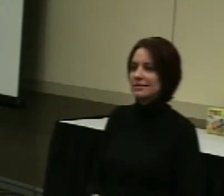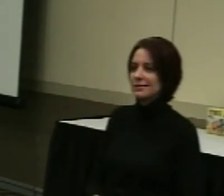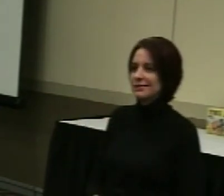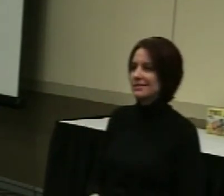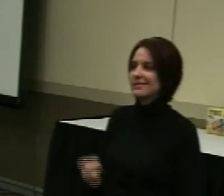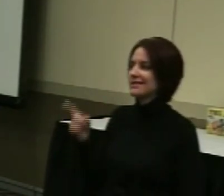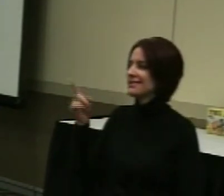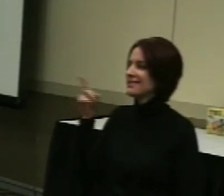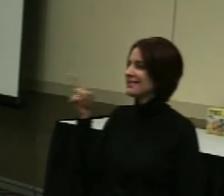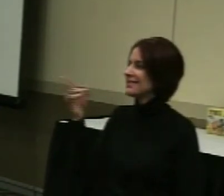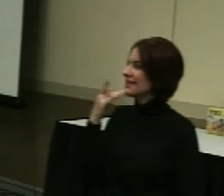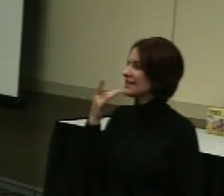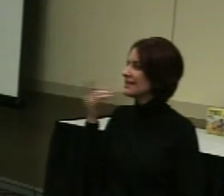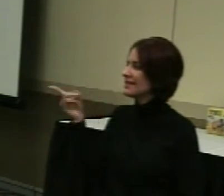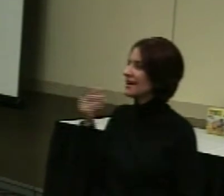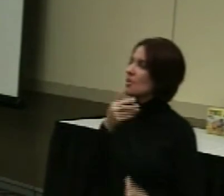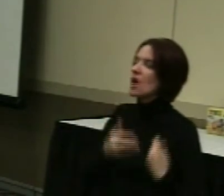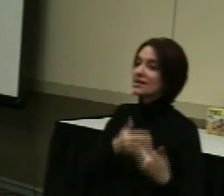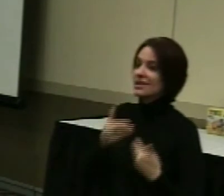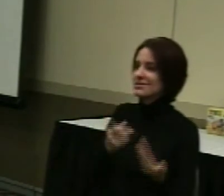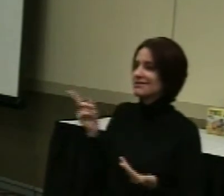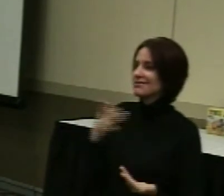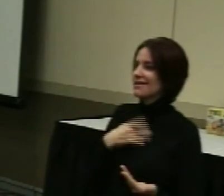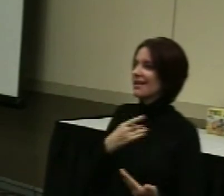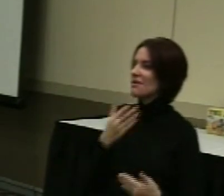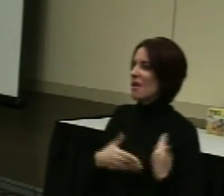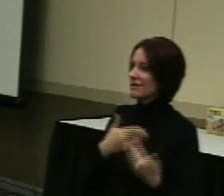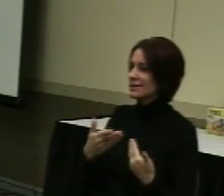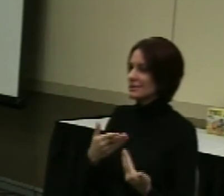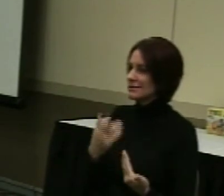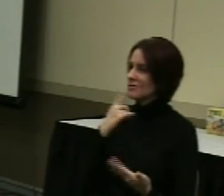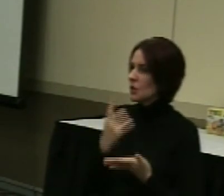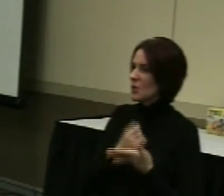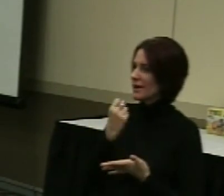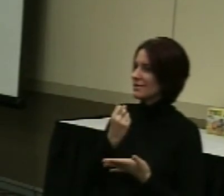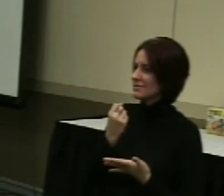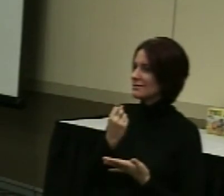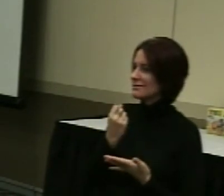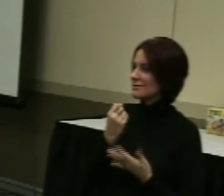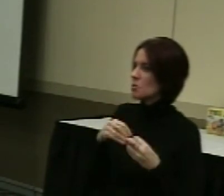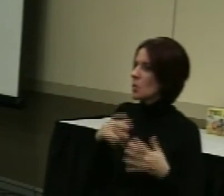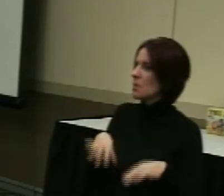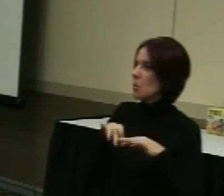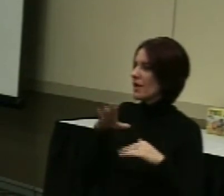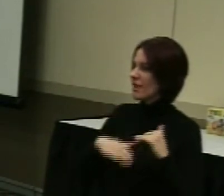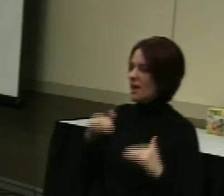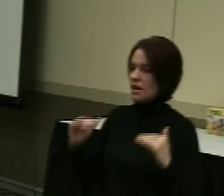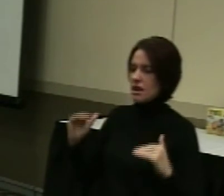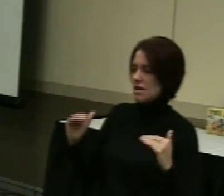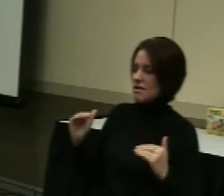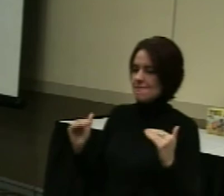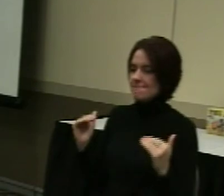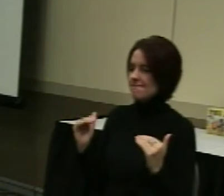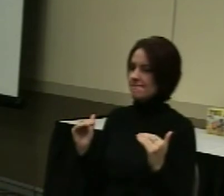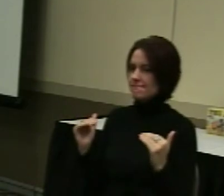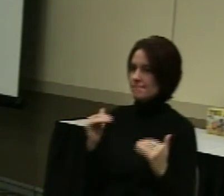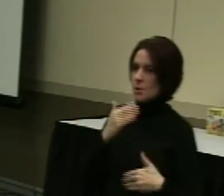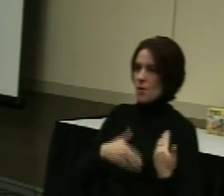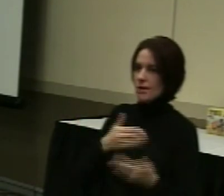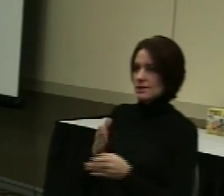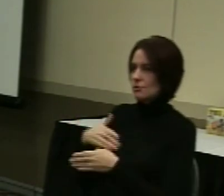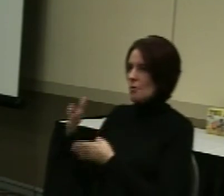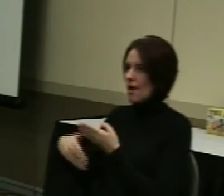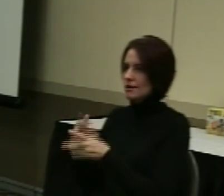you? You like process to win, maybe in the balance of which is more important, process or